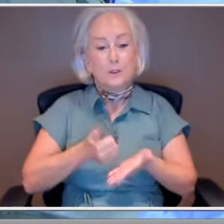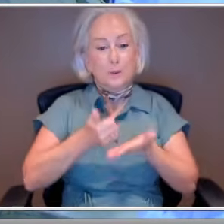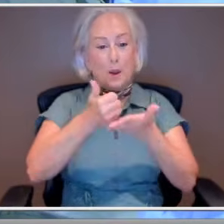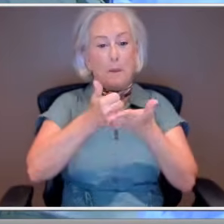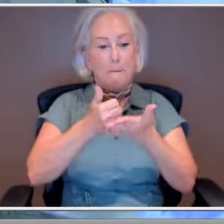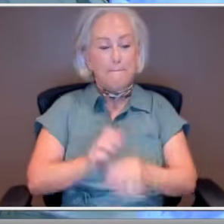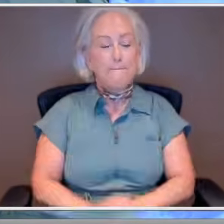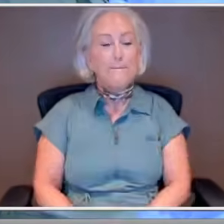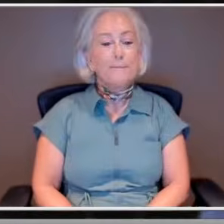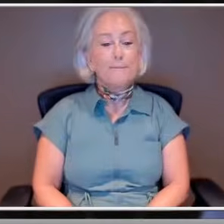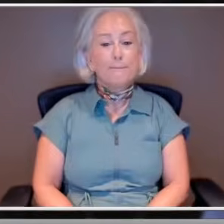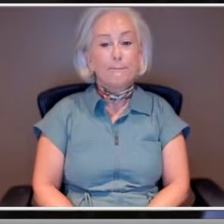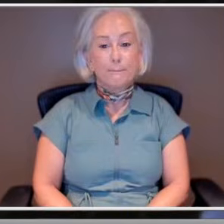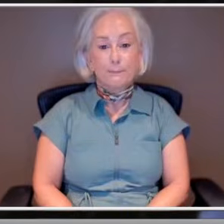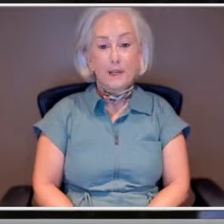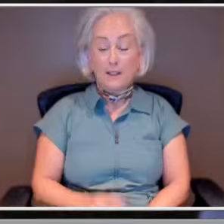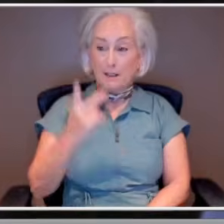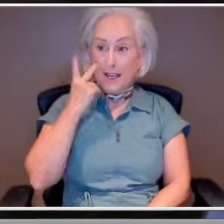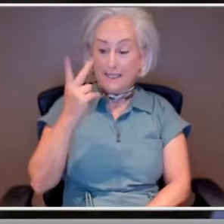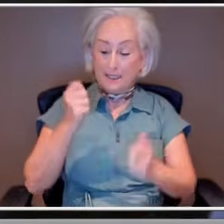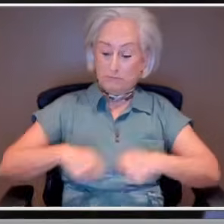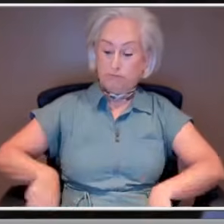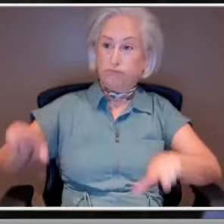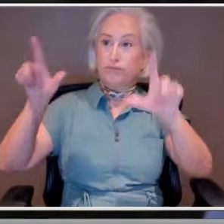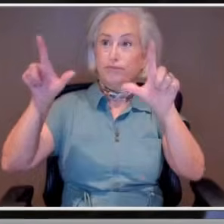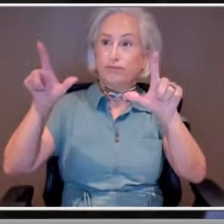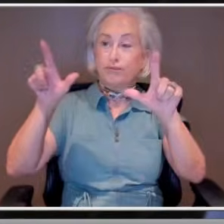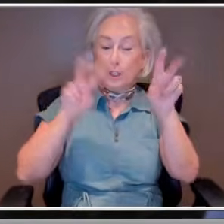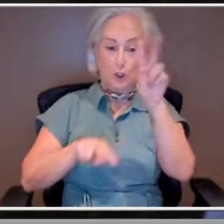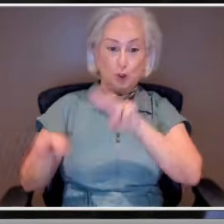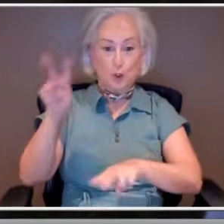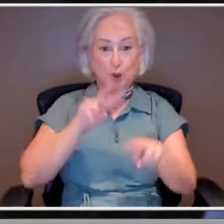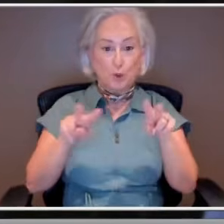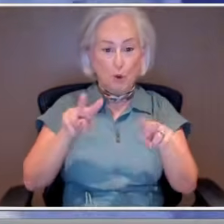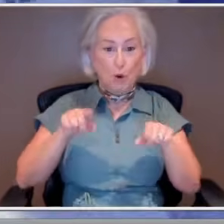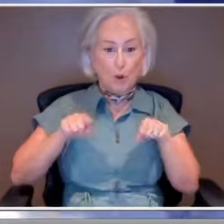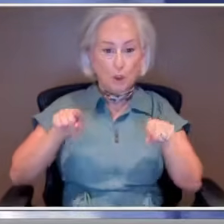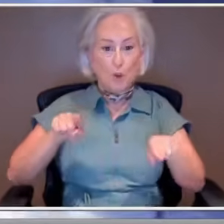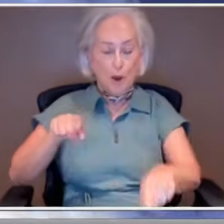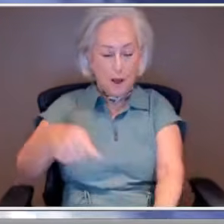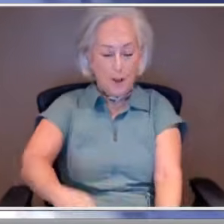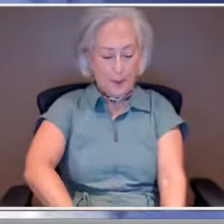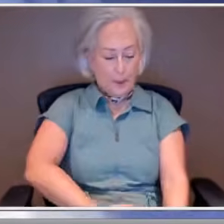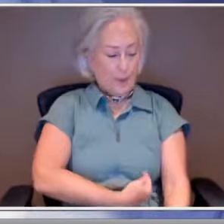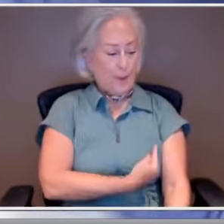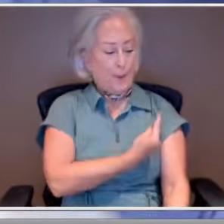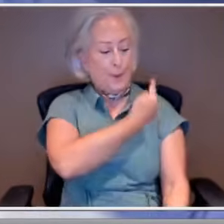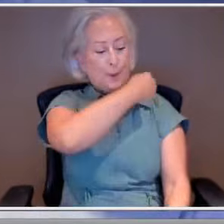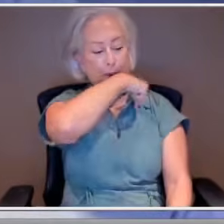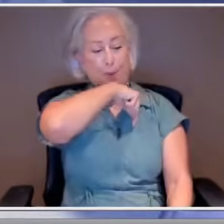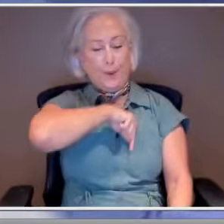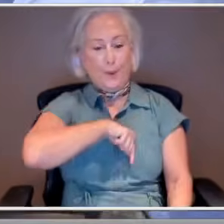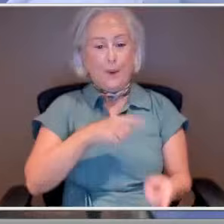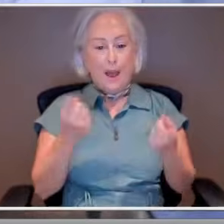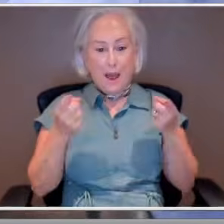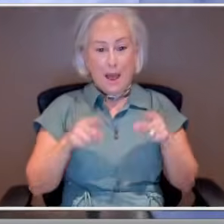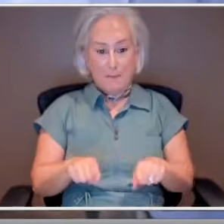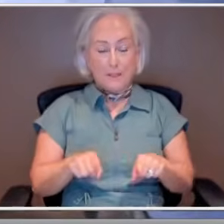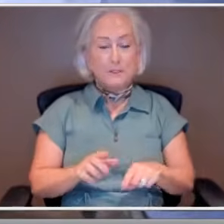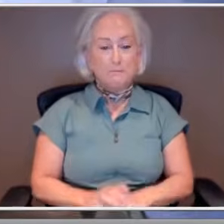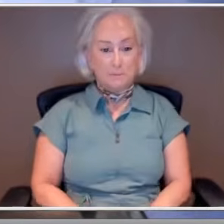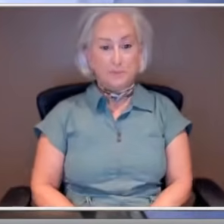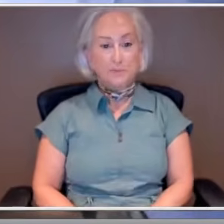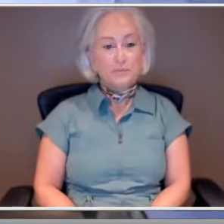their work inside him using the large monitors above the table. I'll have control here now. You'll have the wire.